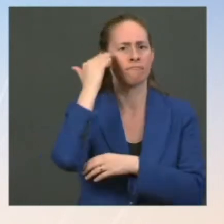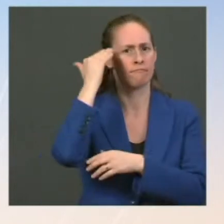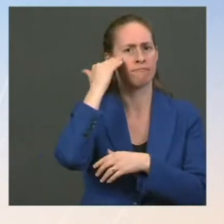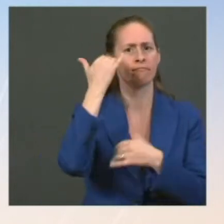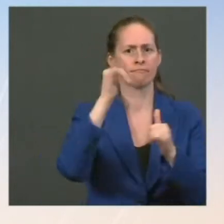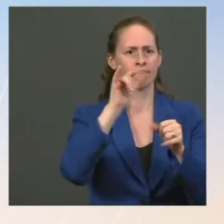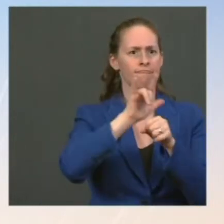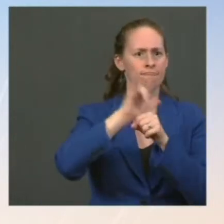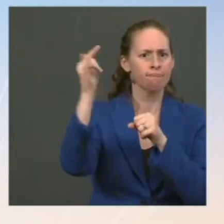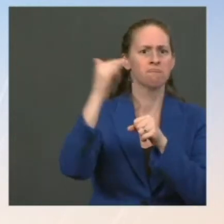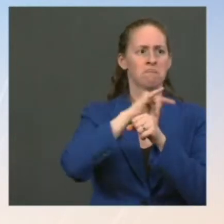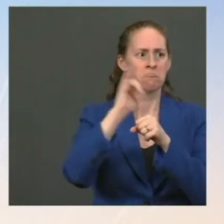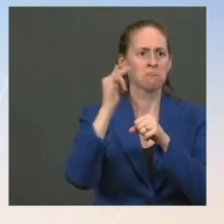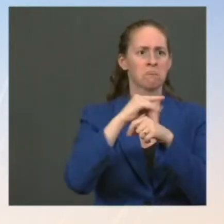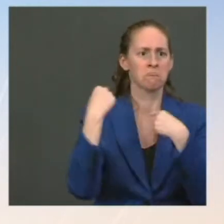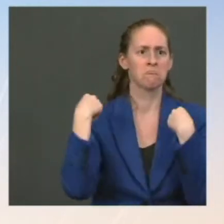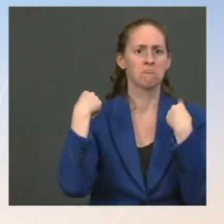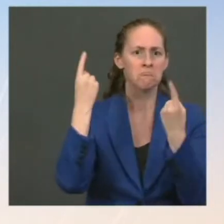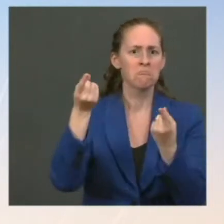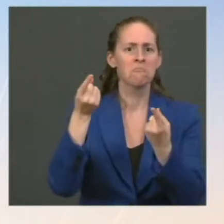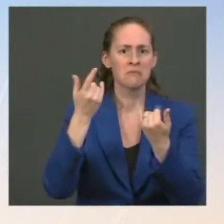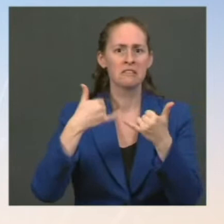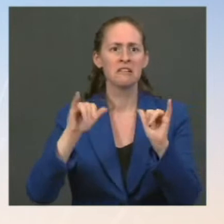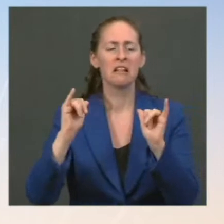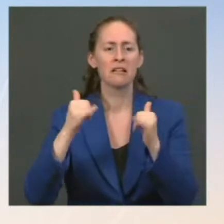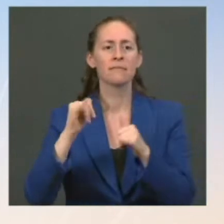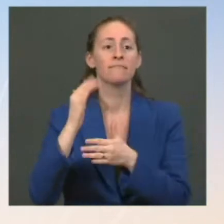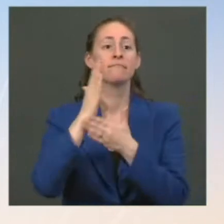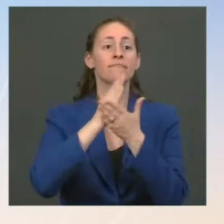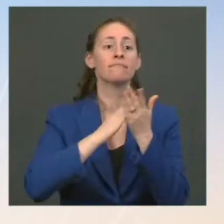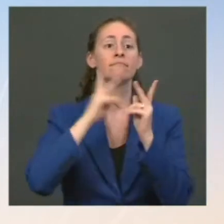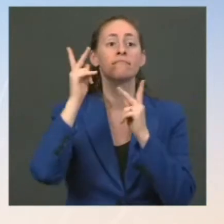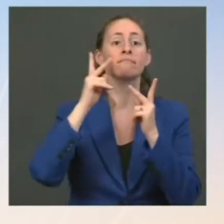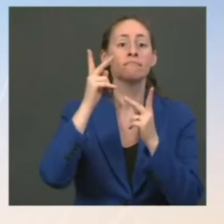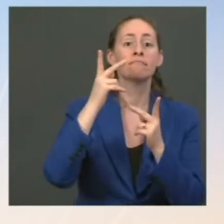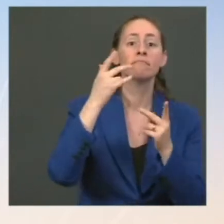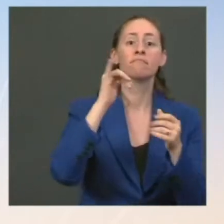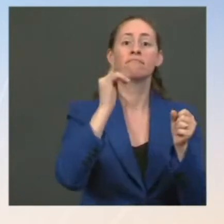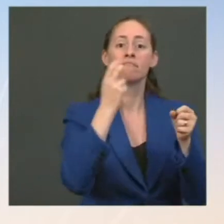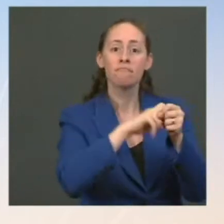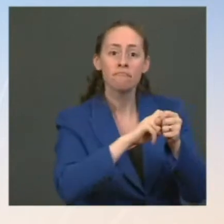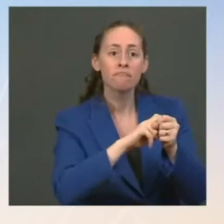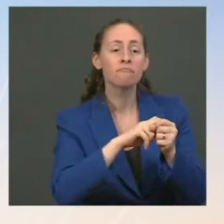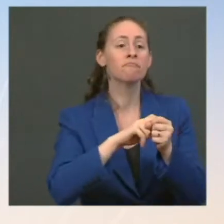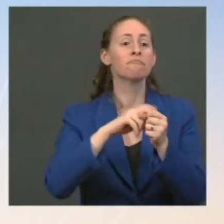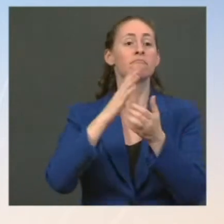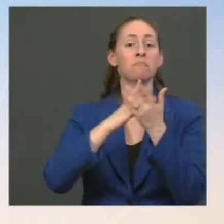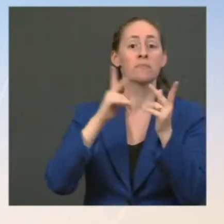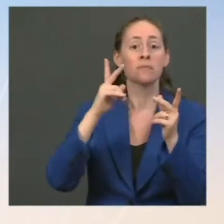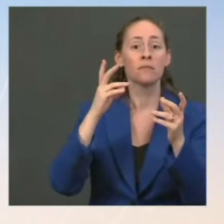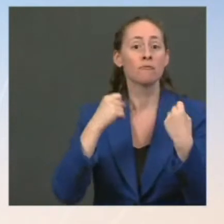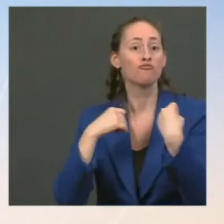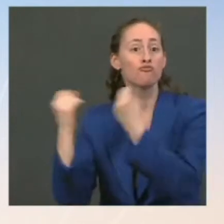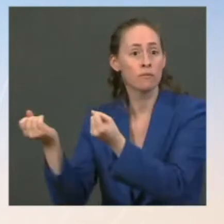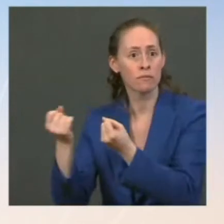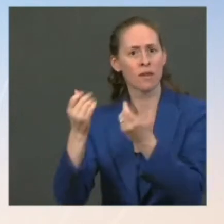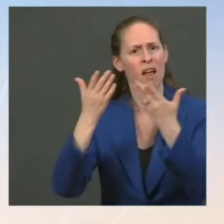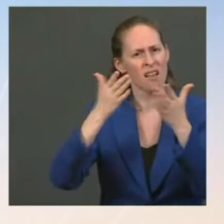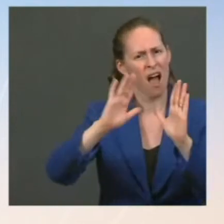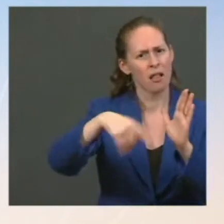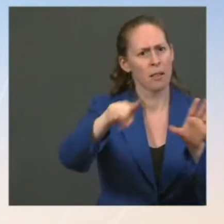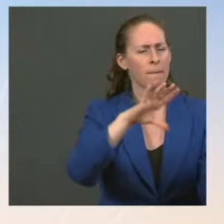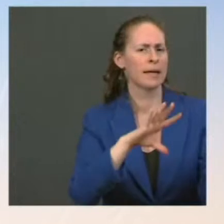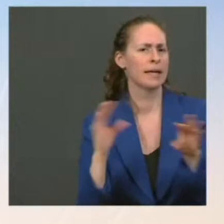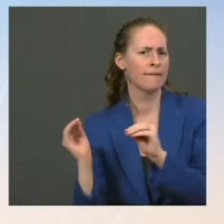far we've moved some people over land. We're working with our partners in the region to continue to get more people out who want to depart. Is the White House happy with how quickly